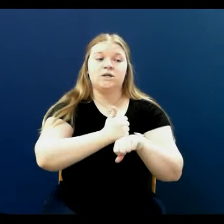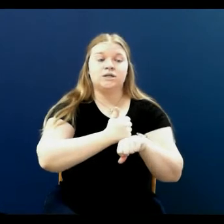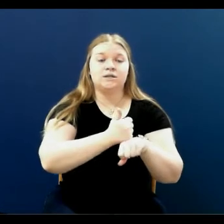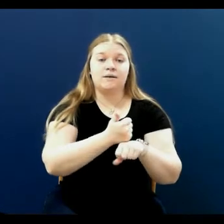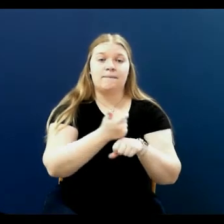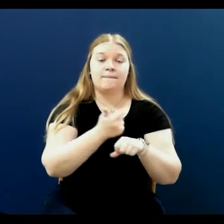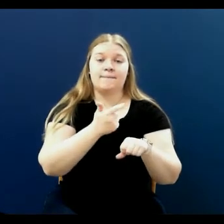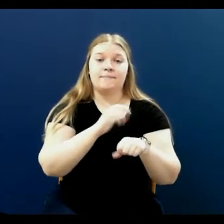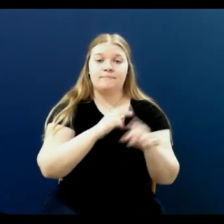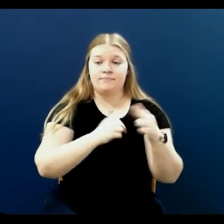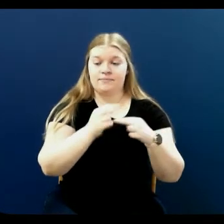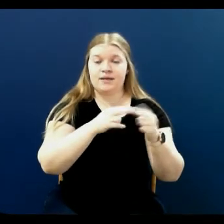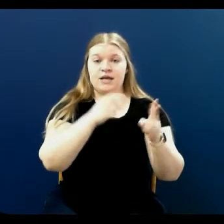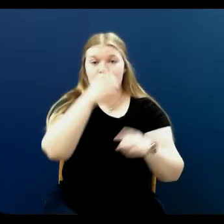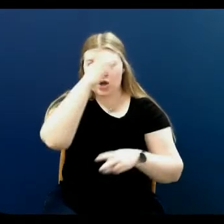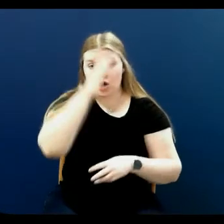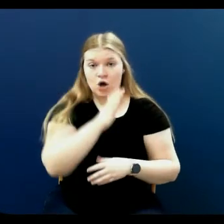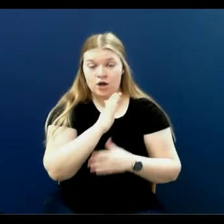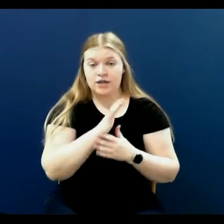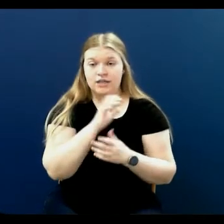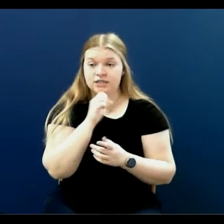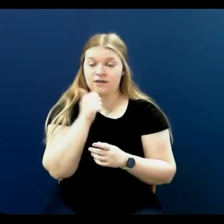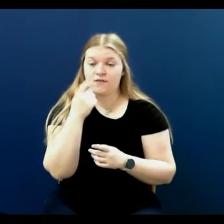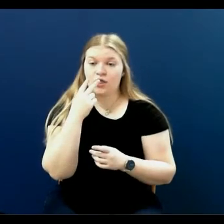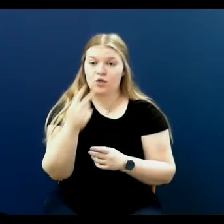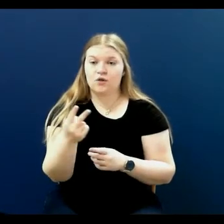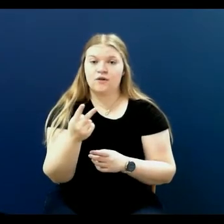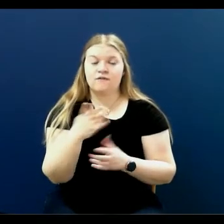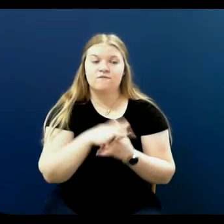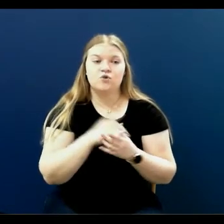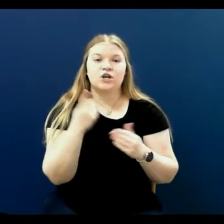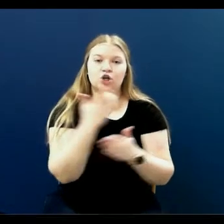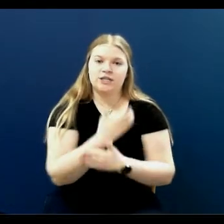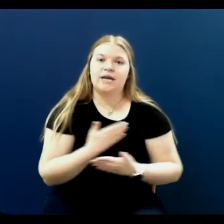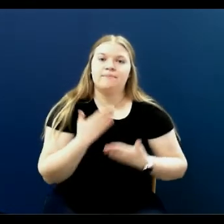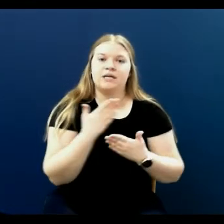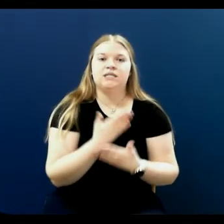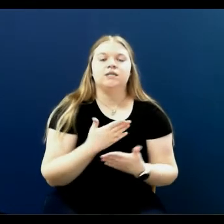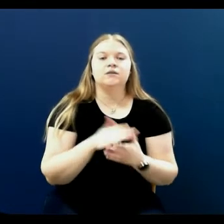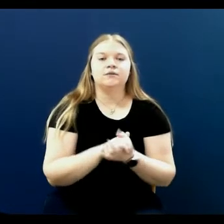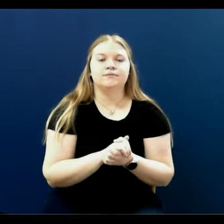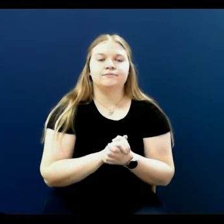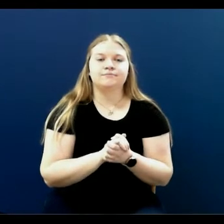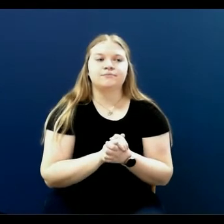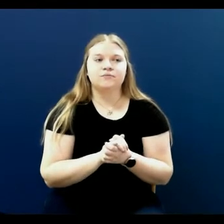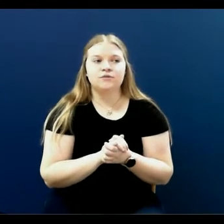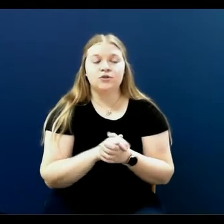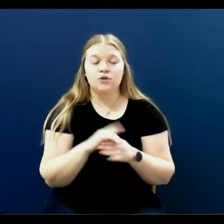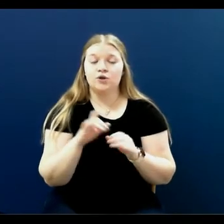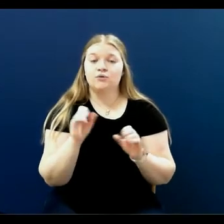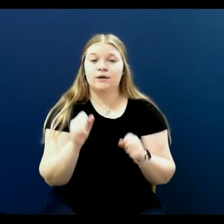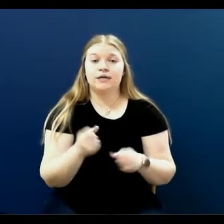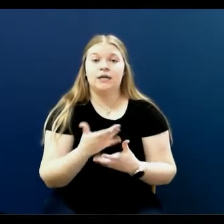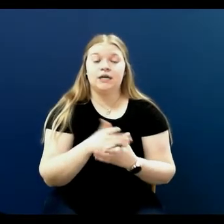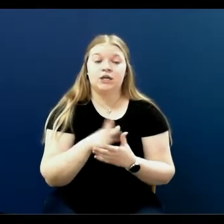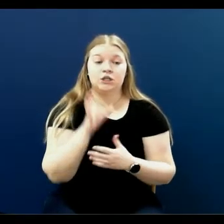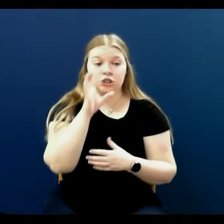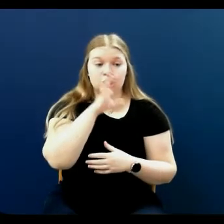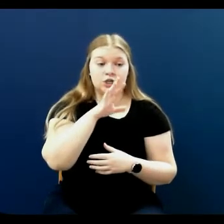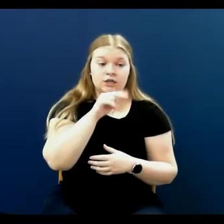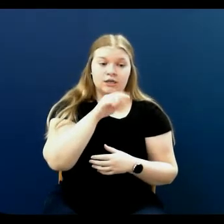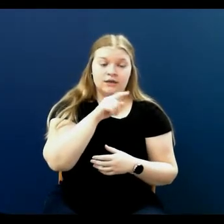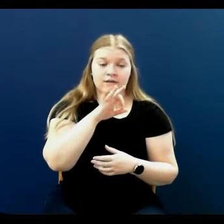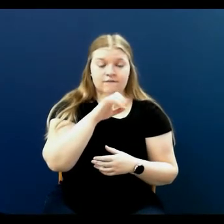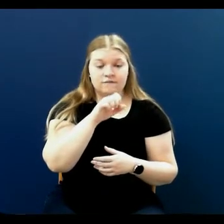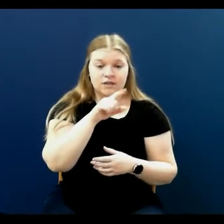God instead of looking merely for entertainment. Now you can search Netflix